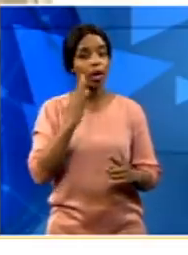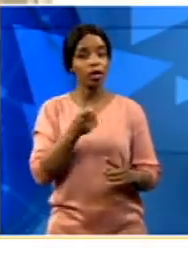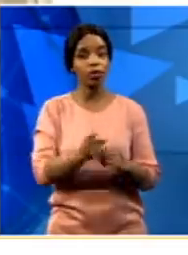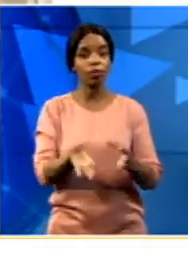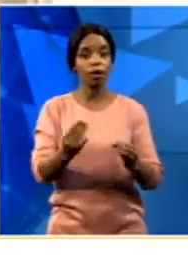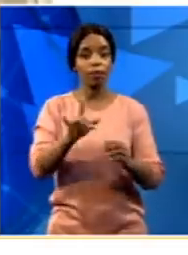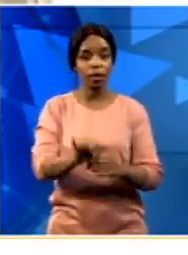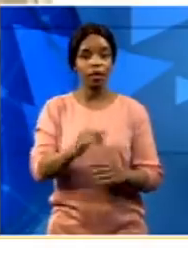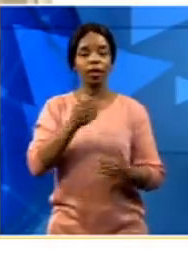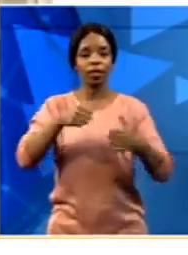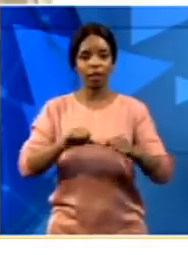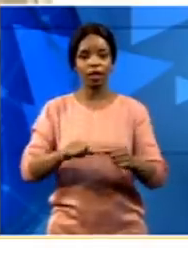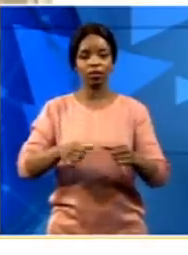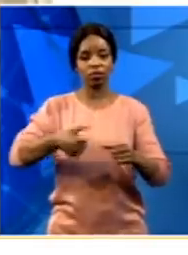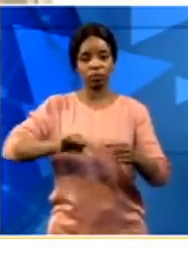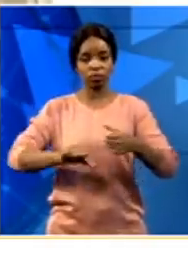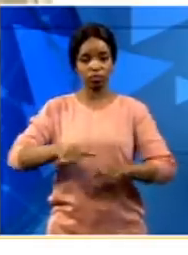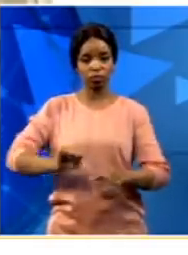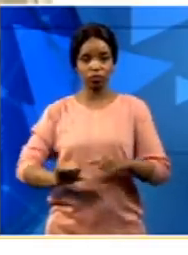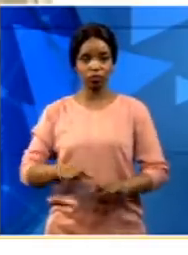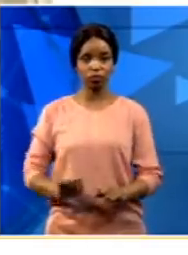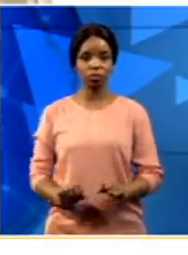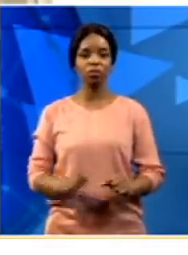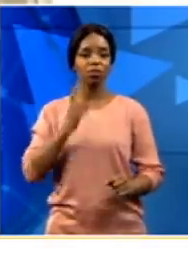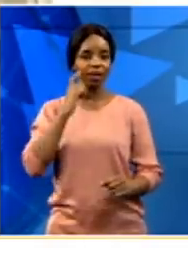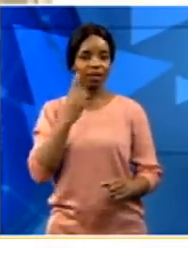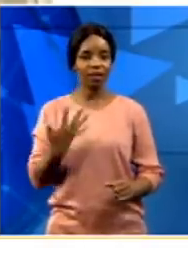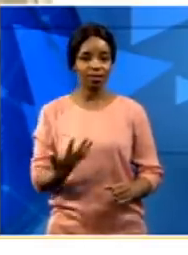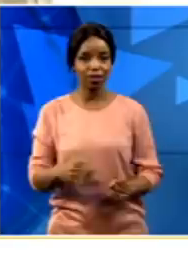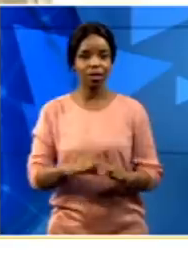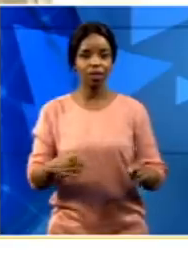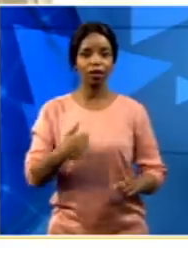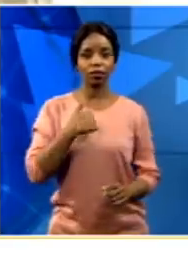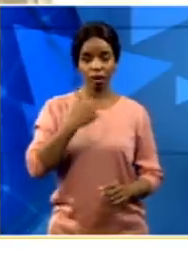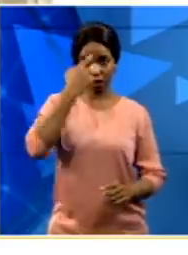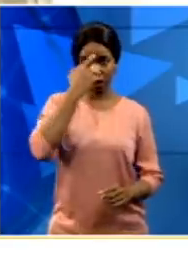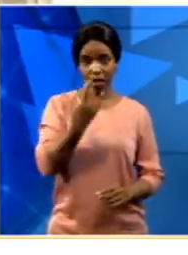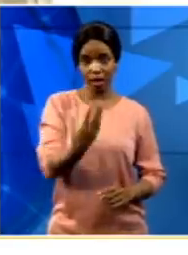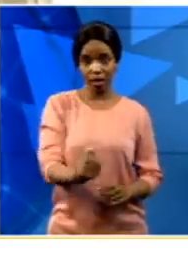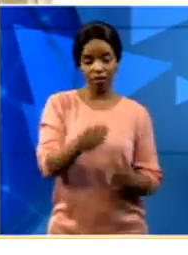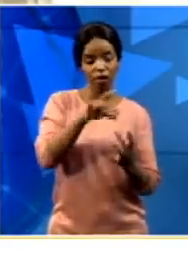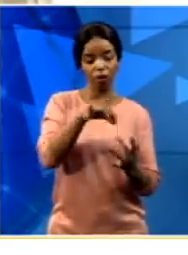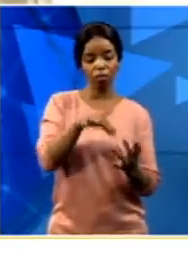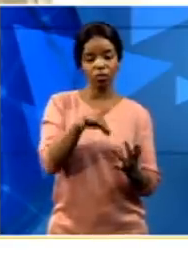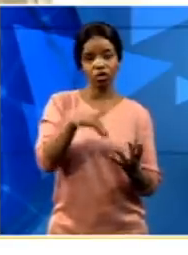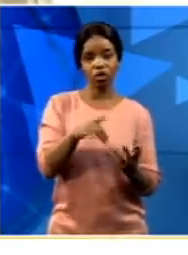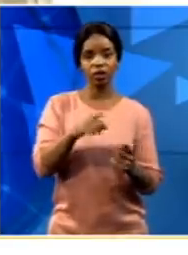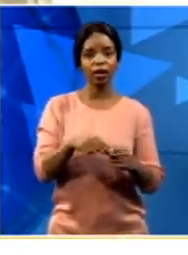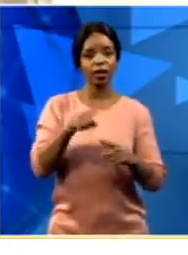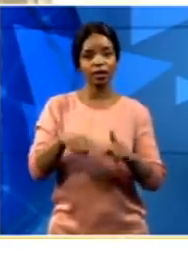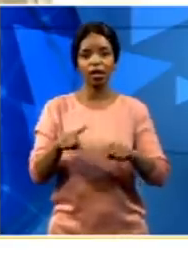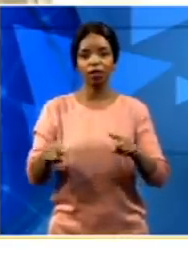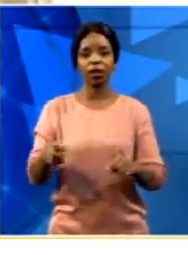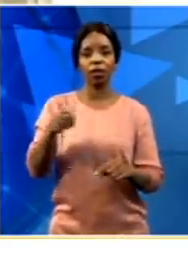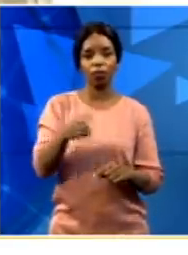a different level, which I haven't gotten through to yet, but I can imagine that that's where it'll give you the different options that are available to you. Now,